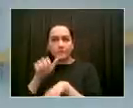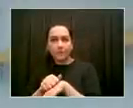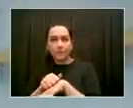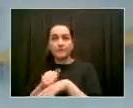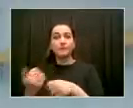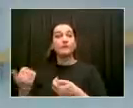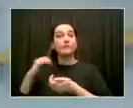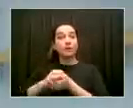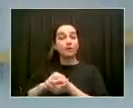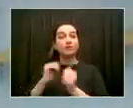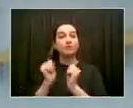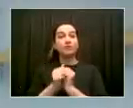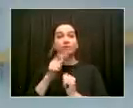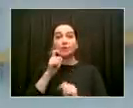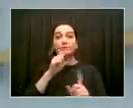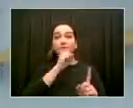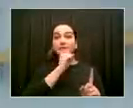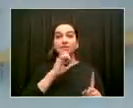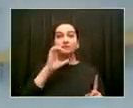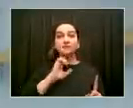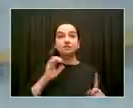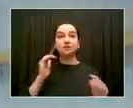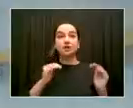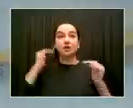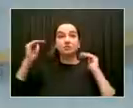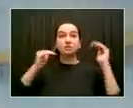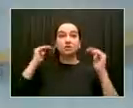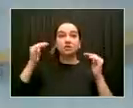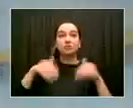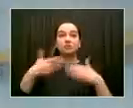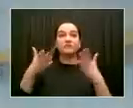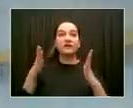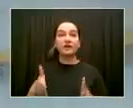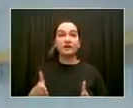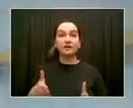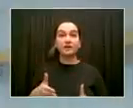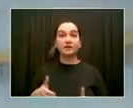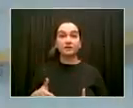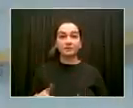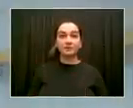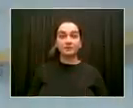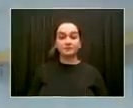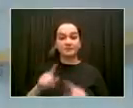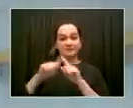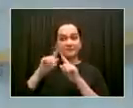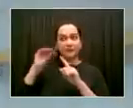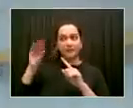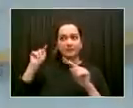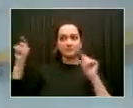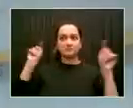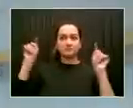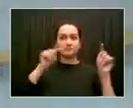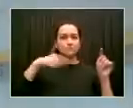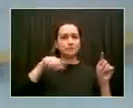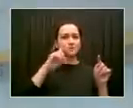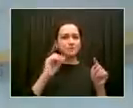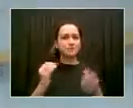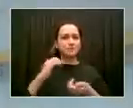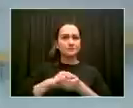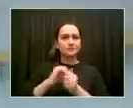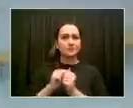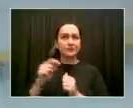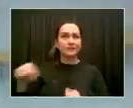them throughout the city, and who are all identifying individuals who have difficulty leaving their